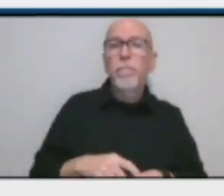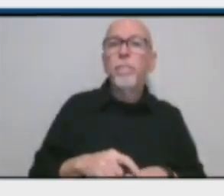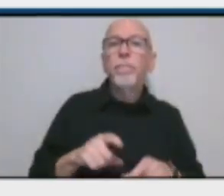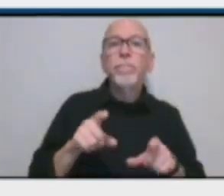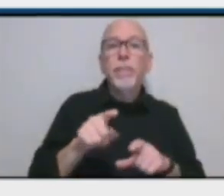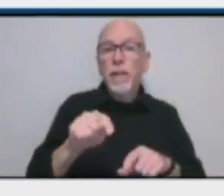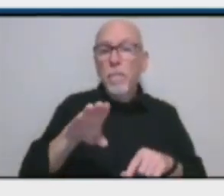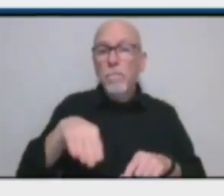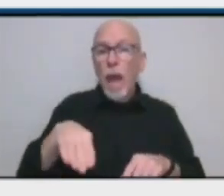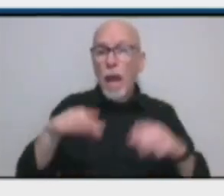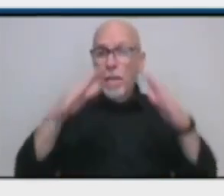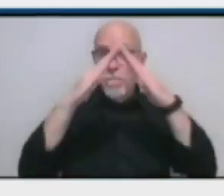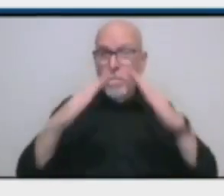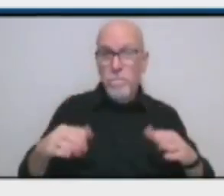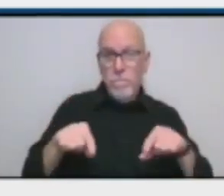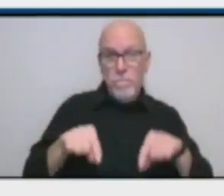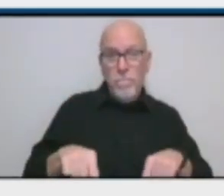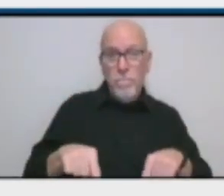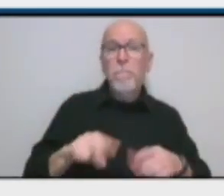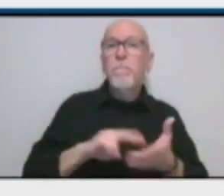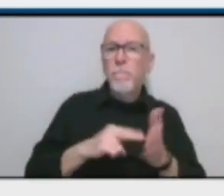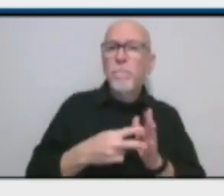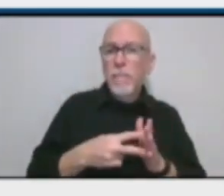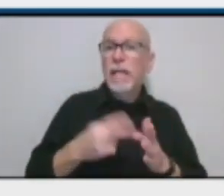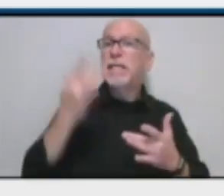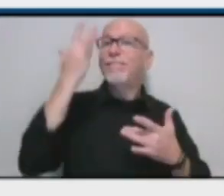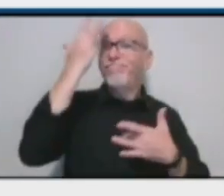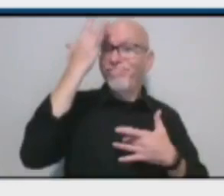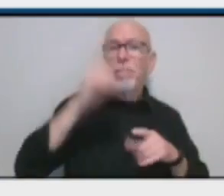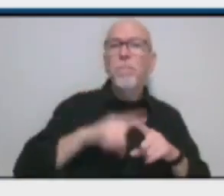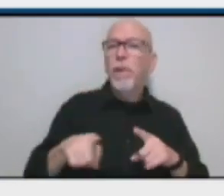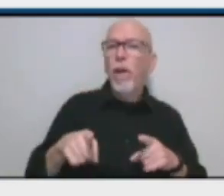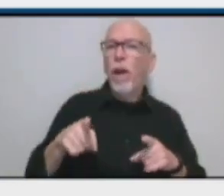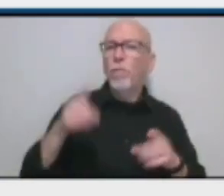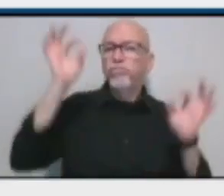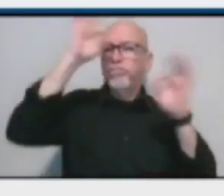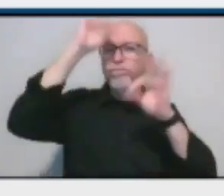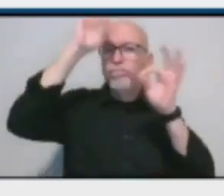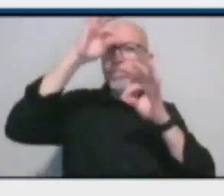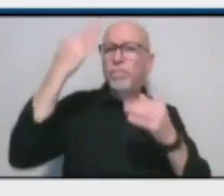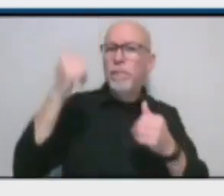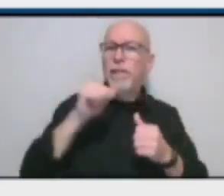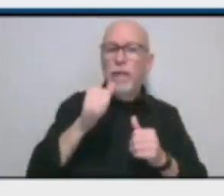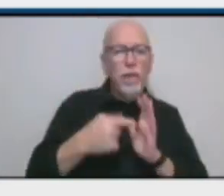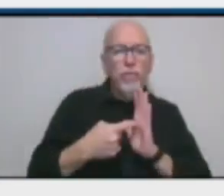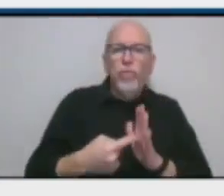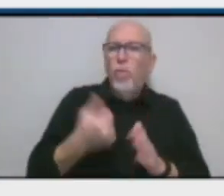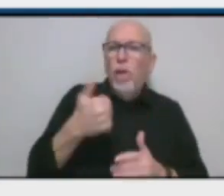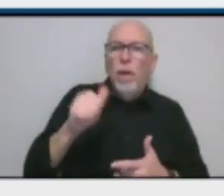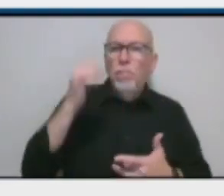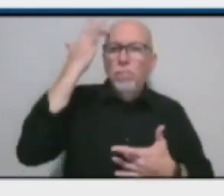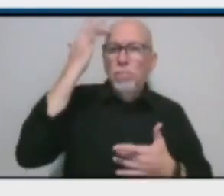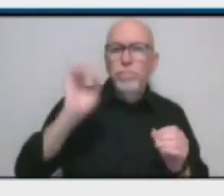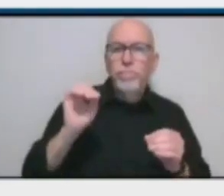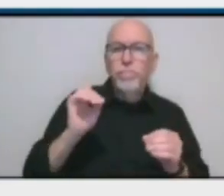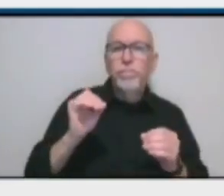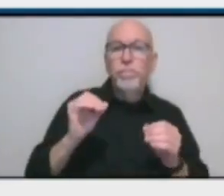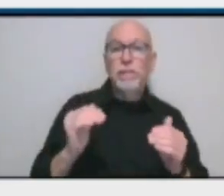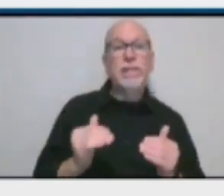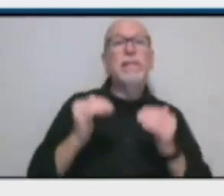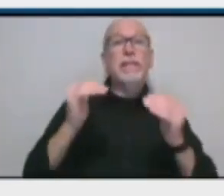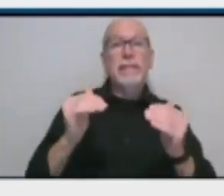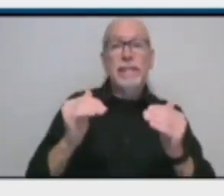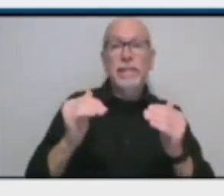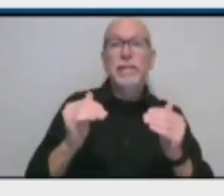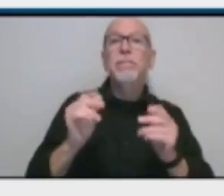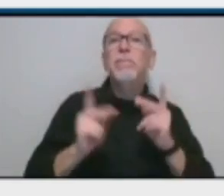of the pyramid are those that are infected but probably do not know it because they have no symptoms. Right above them are people with